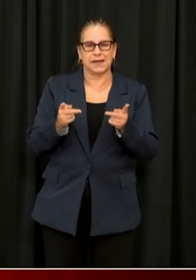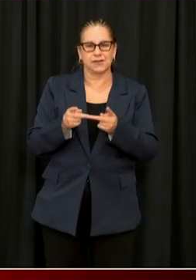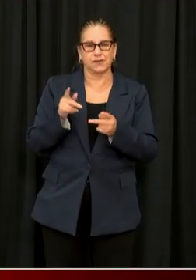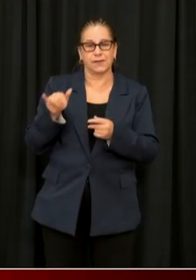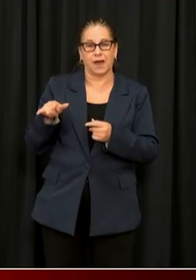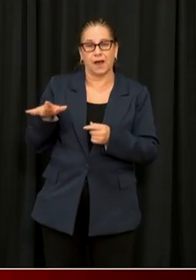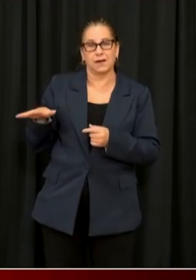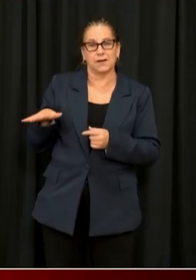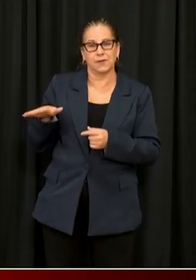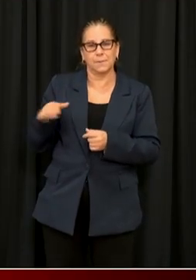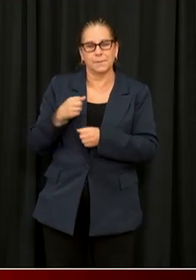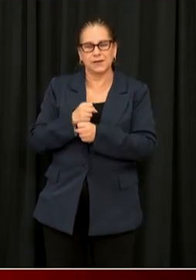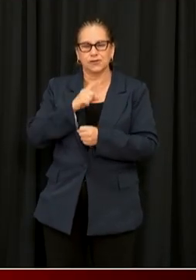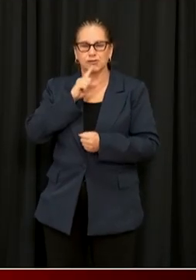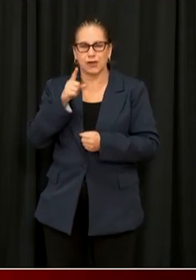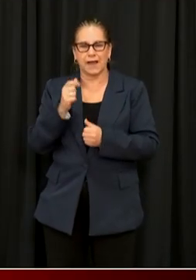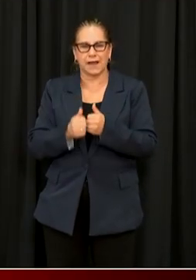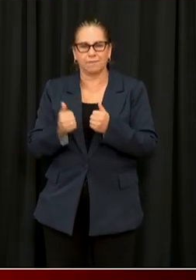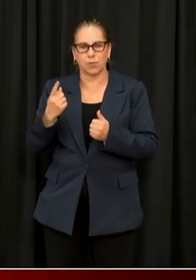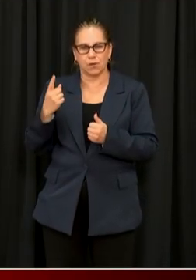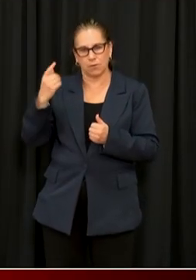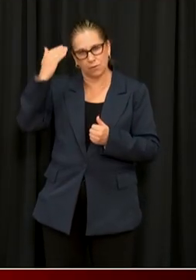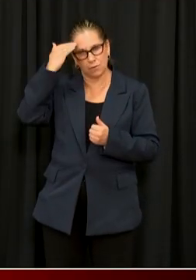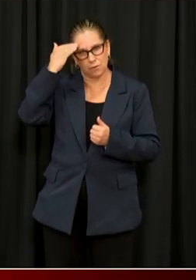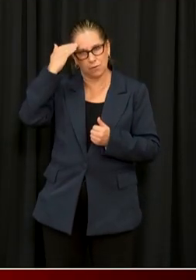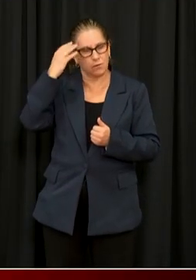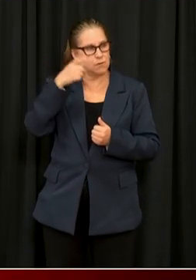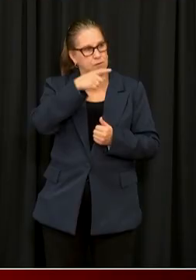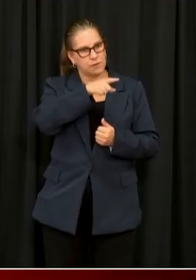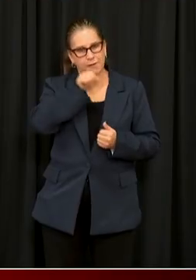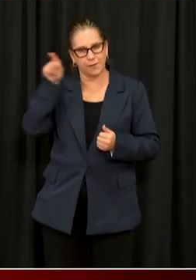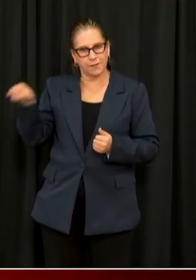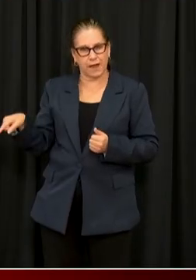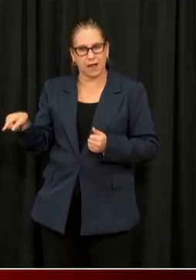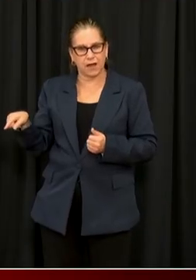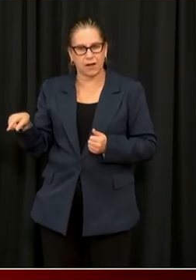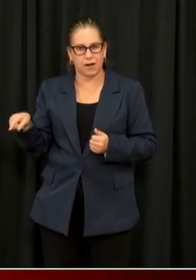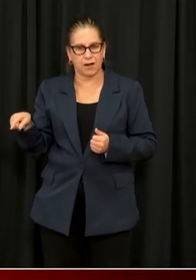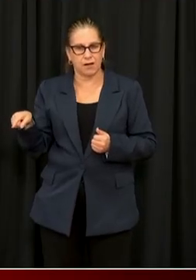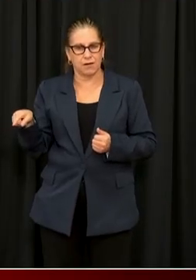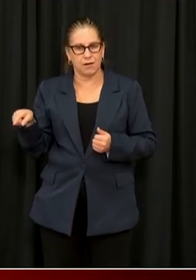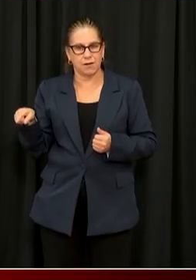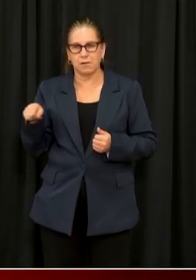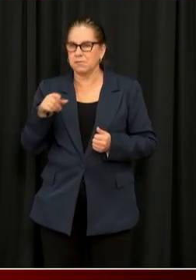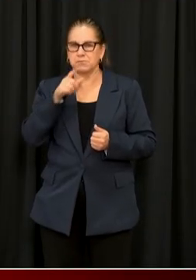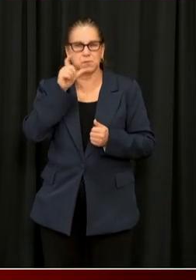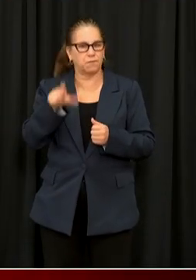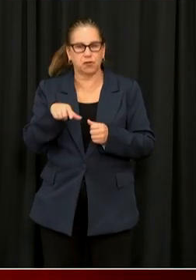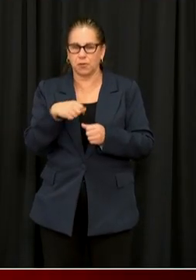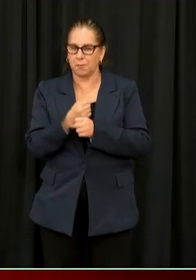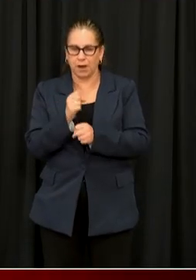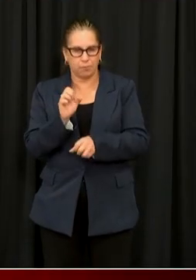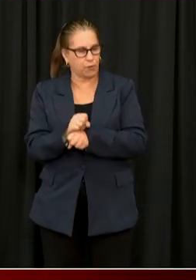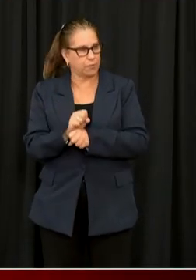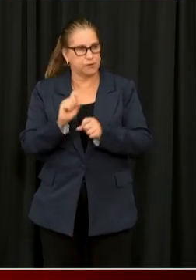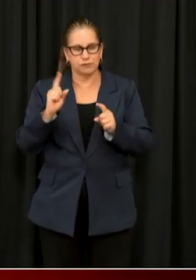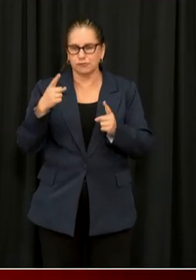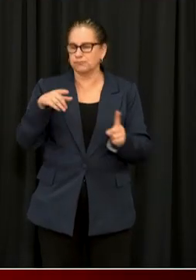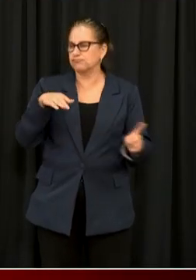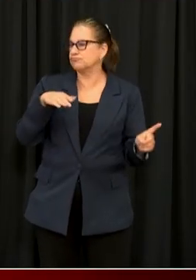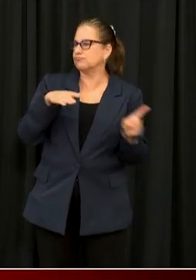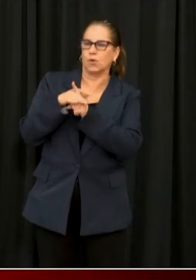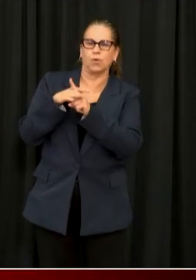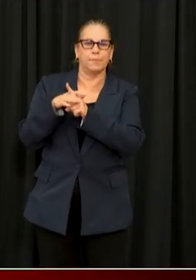everybody knows about, and that you don't need an appointment, that you can walk up to the site. And we want people who